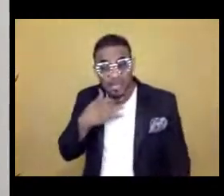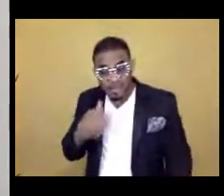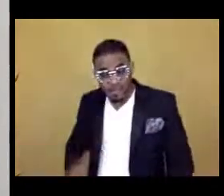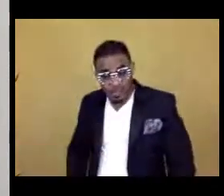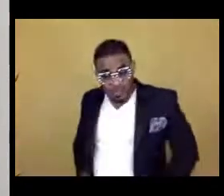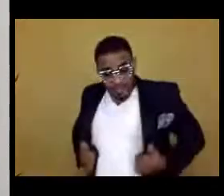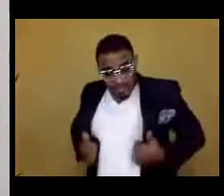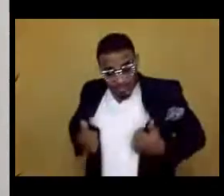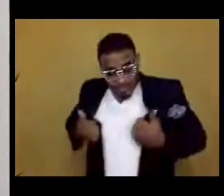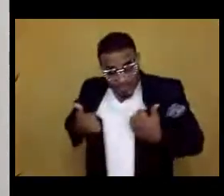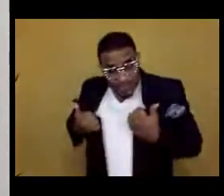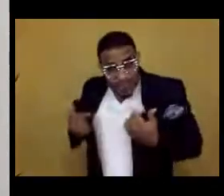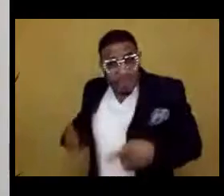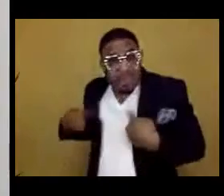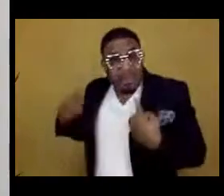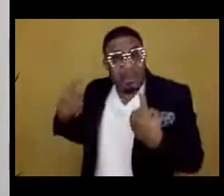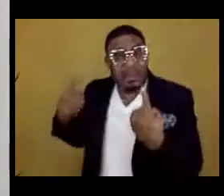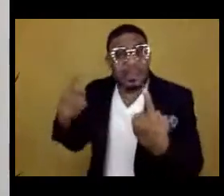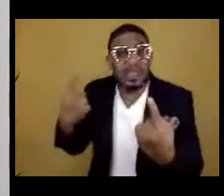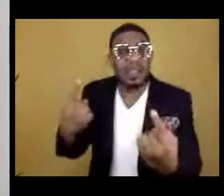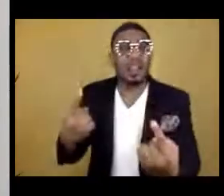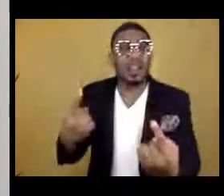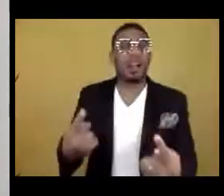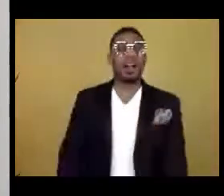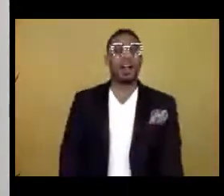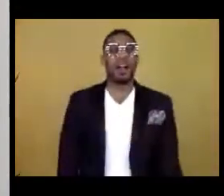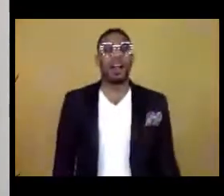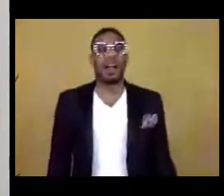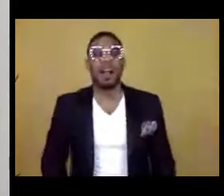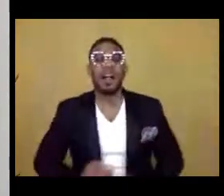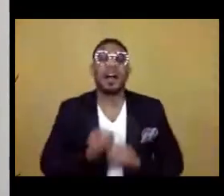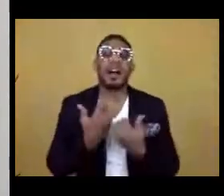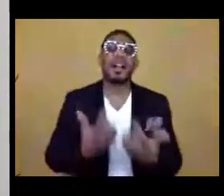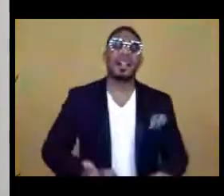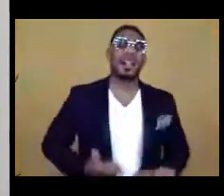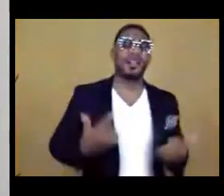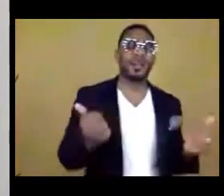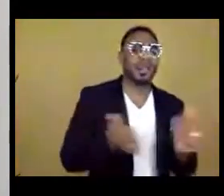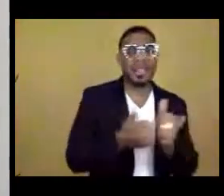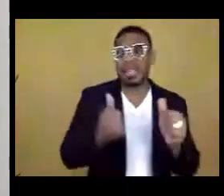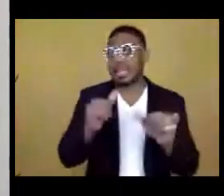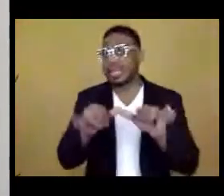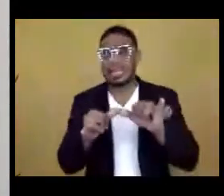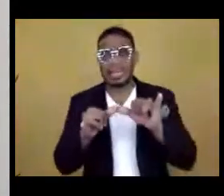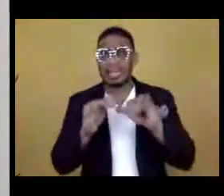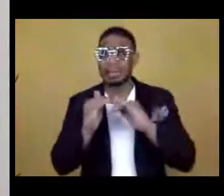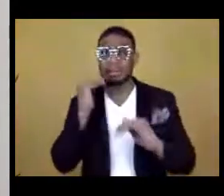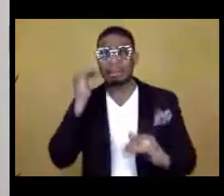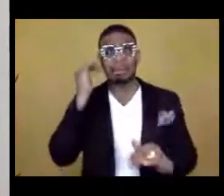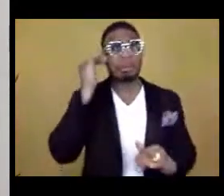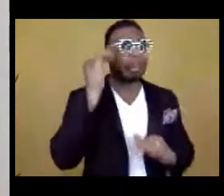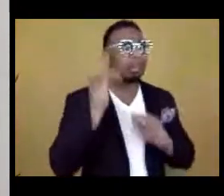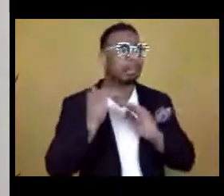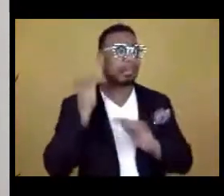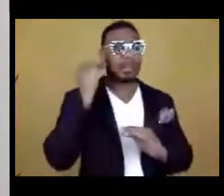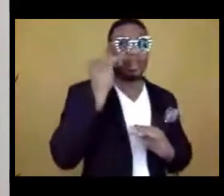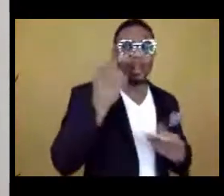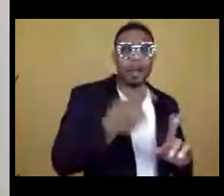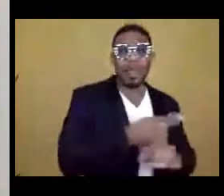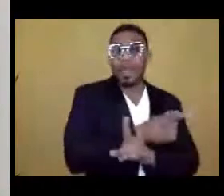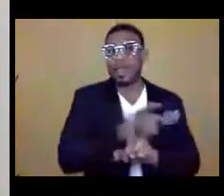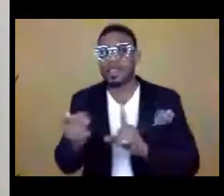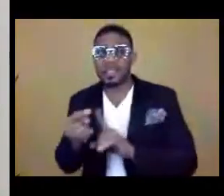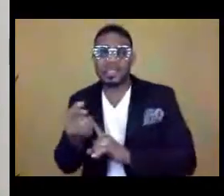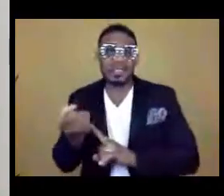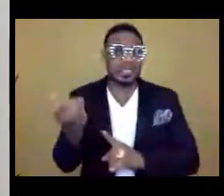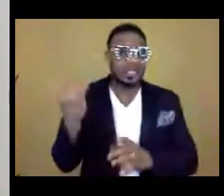And I spent my days, poured my life without measure into a little